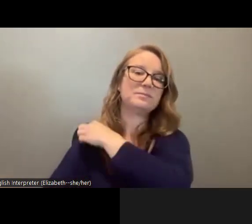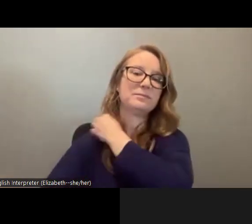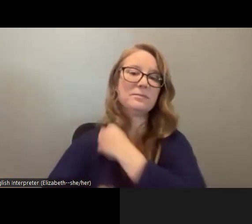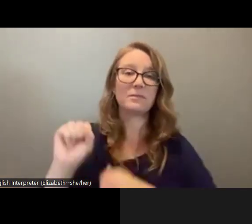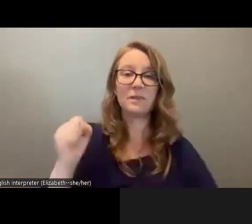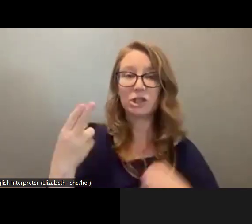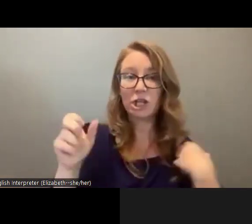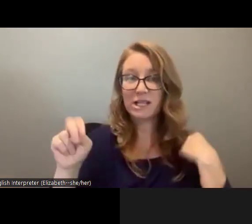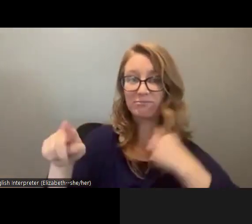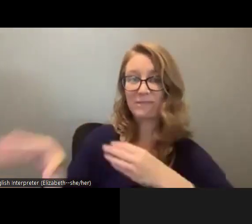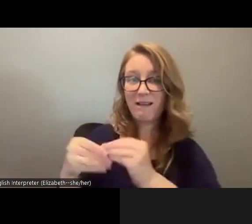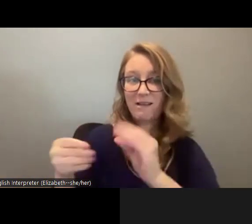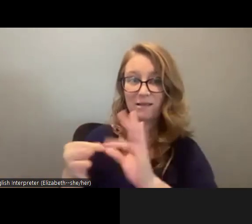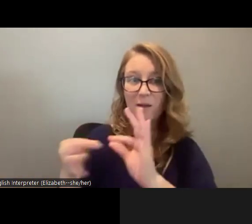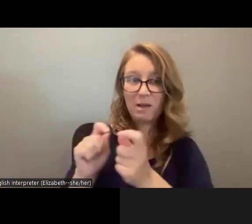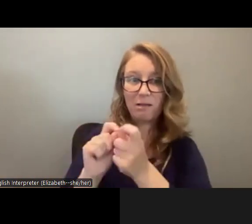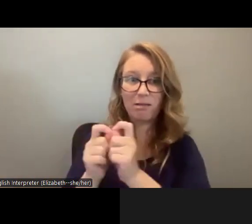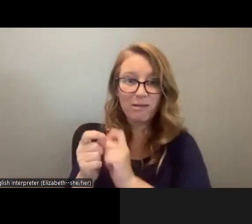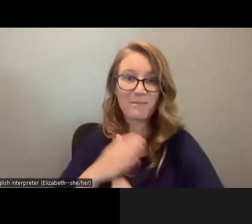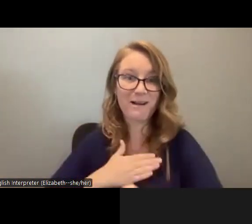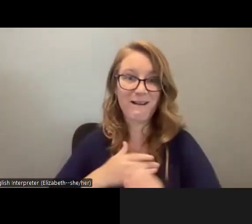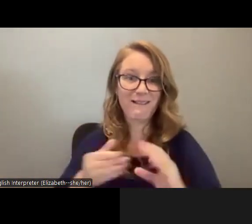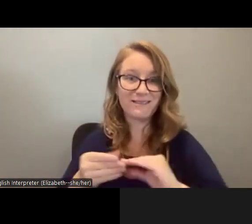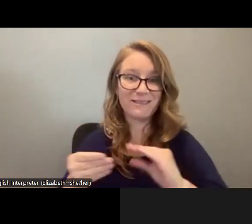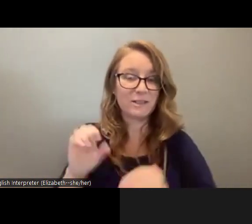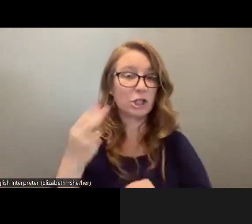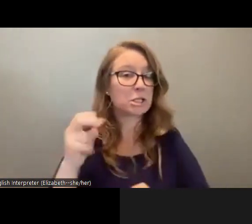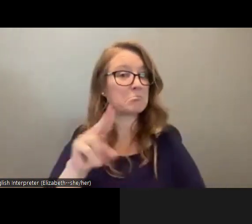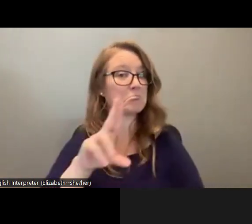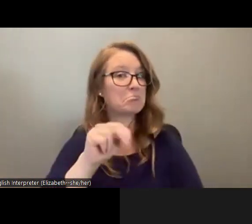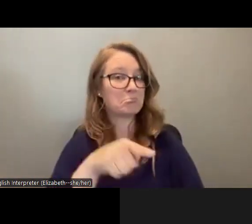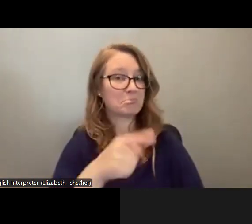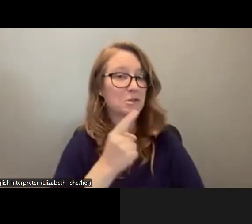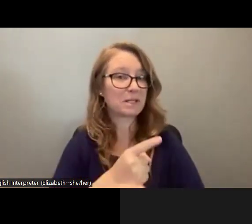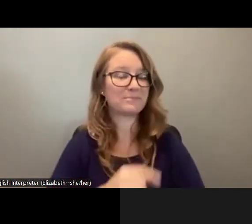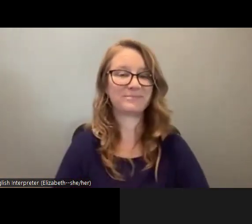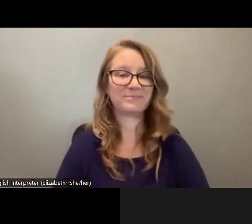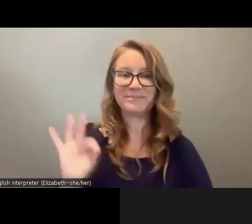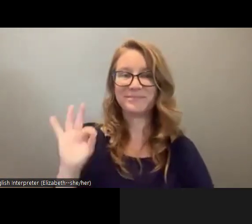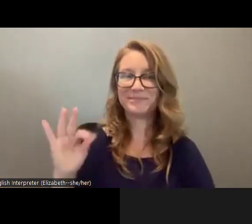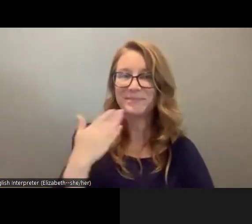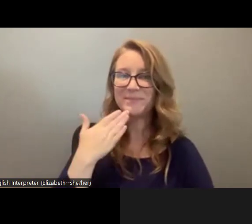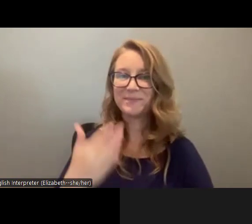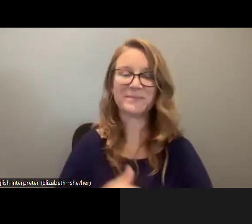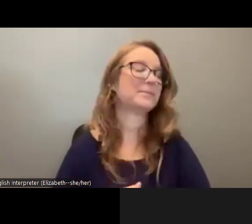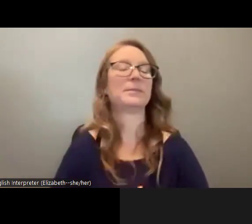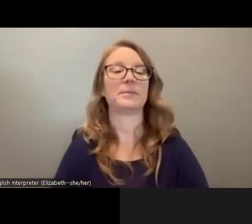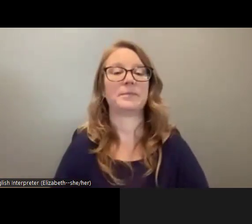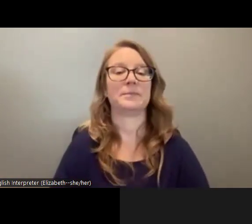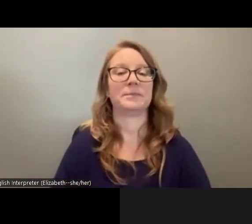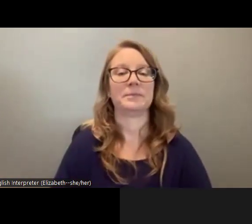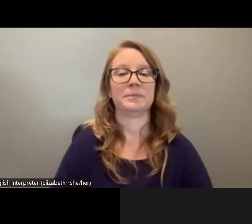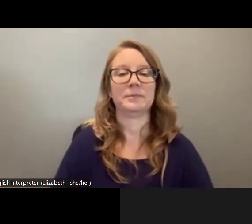Sheldon, would you add anything there or edit anything? No, I think you got it. Okay, perfect. Thank you for jumping in.